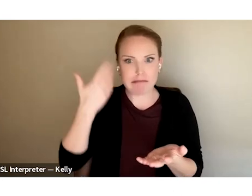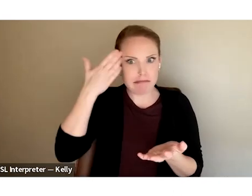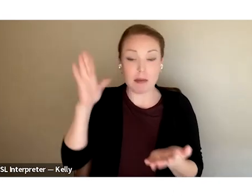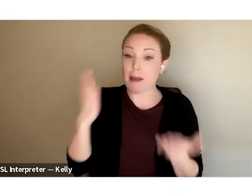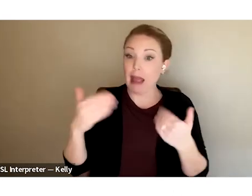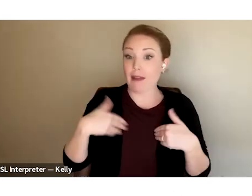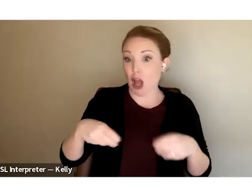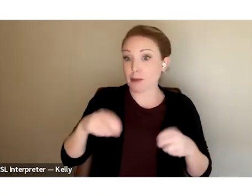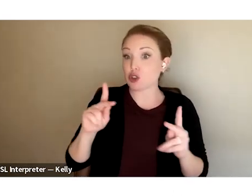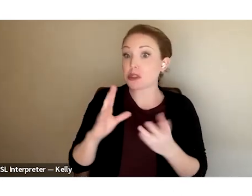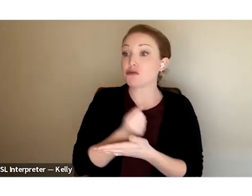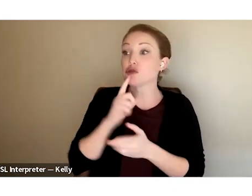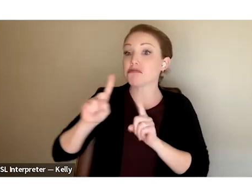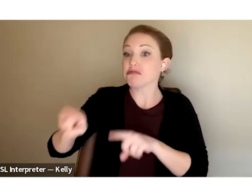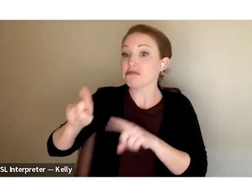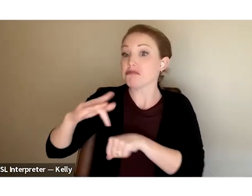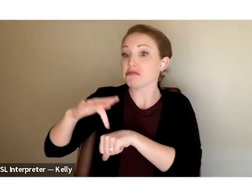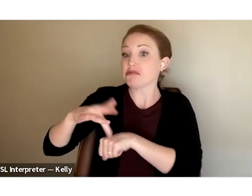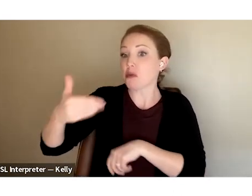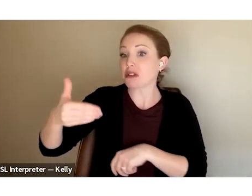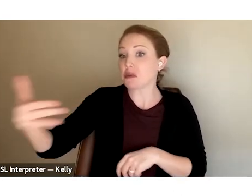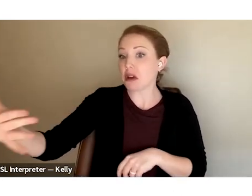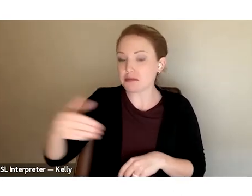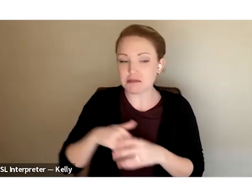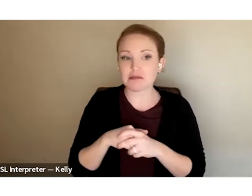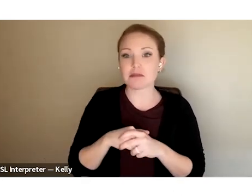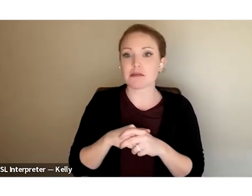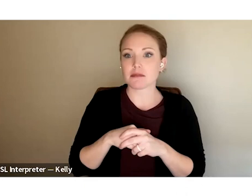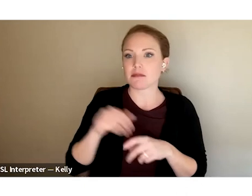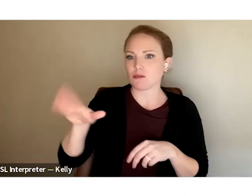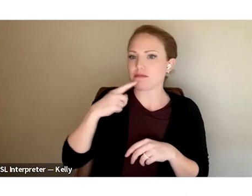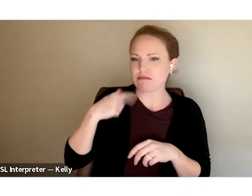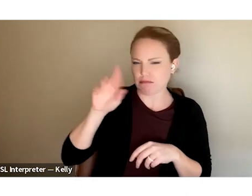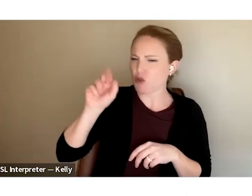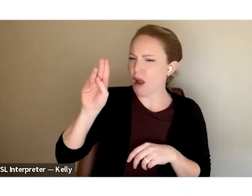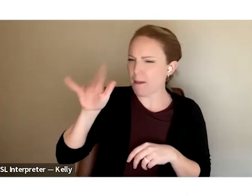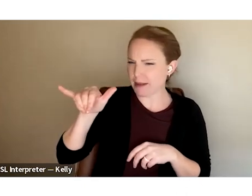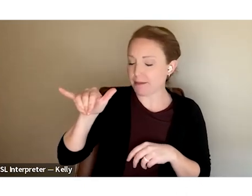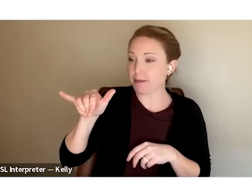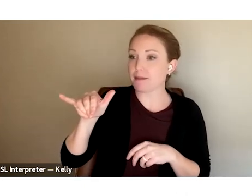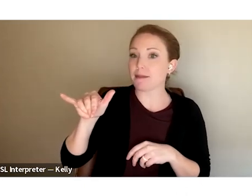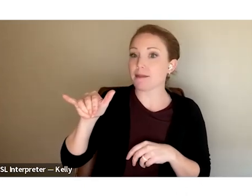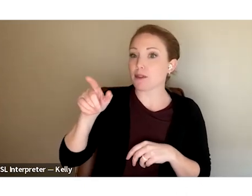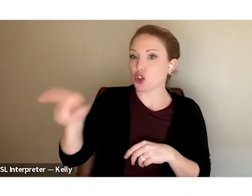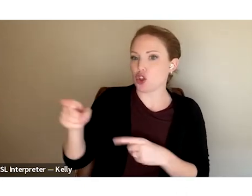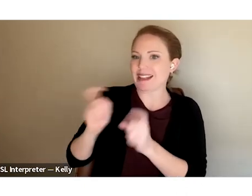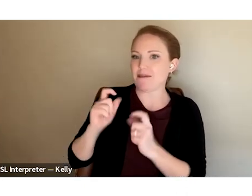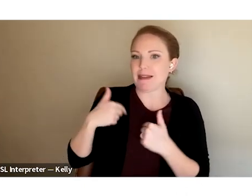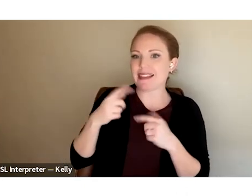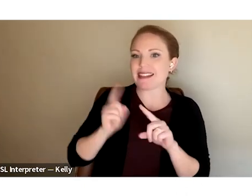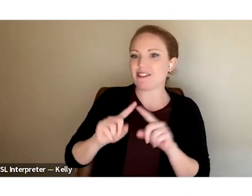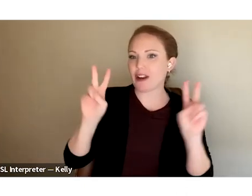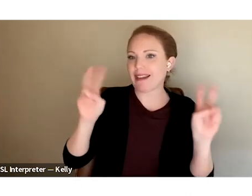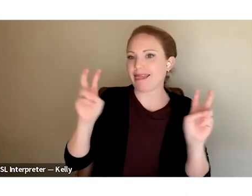opportunity to drop in every now and again. And I said, Rami, why don't you give me the themes that you're interested in hitting